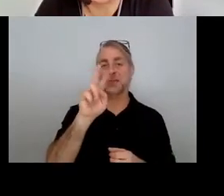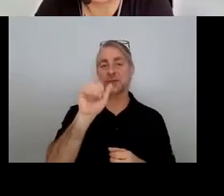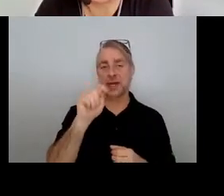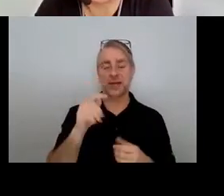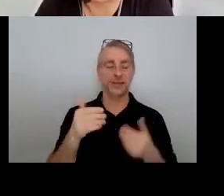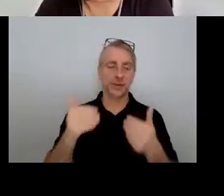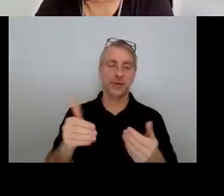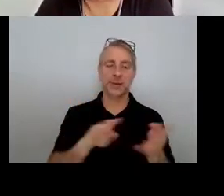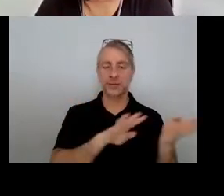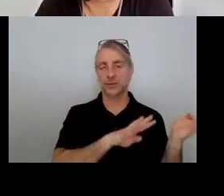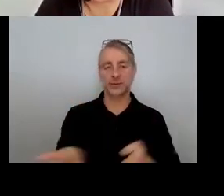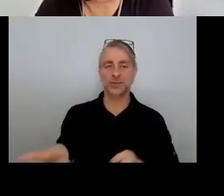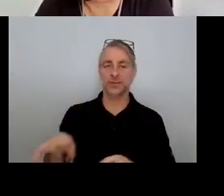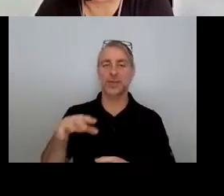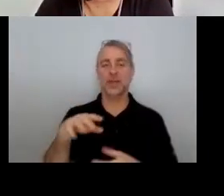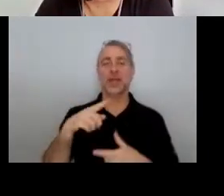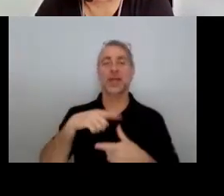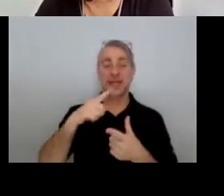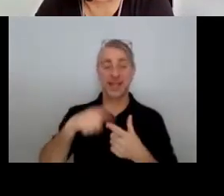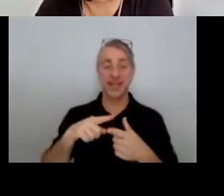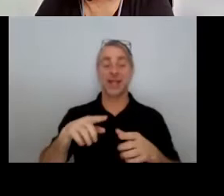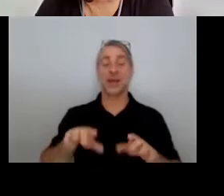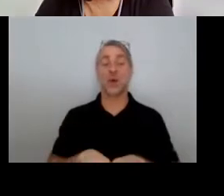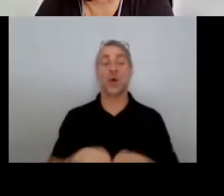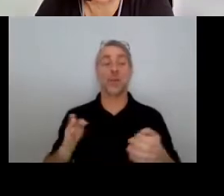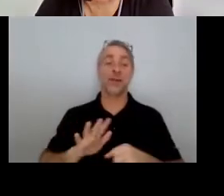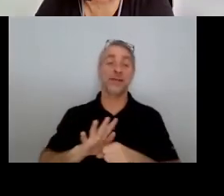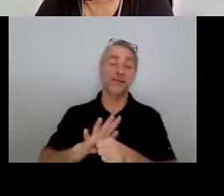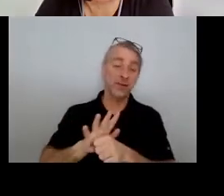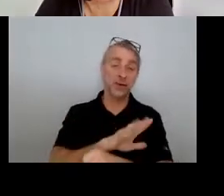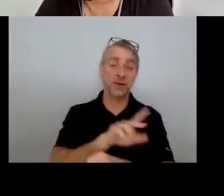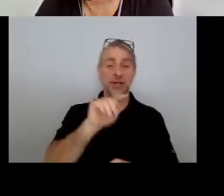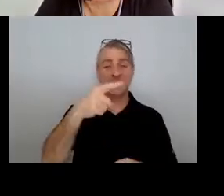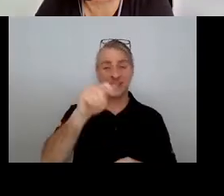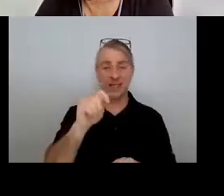you might be able to find the information you're interested in.